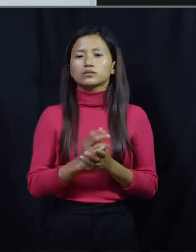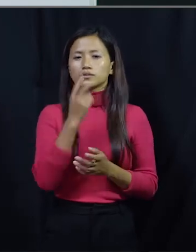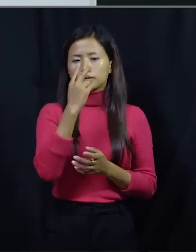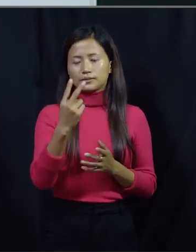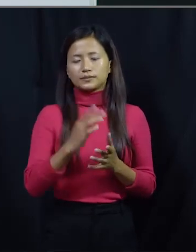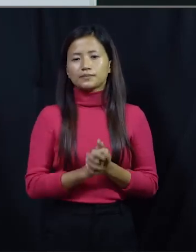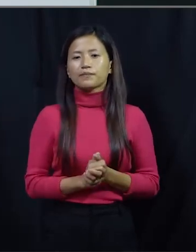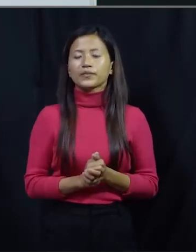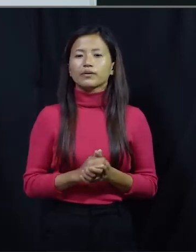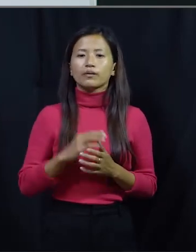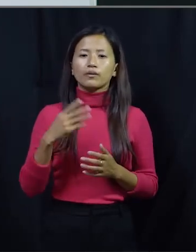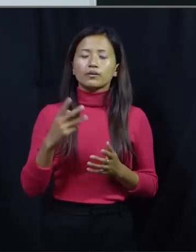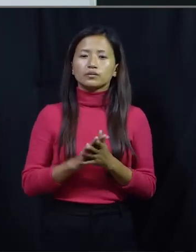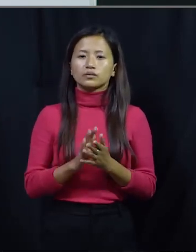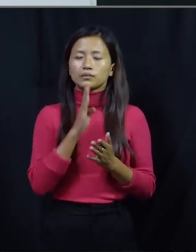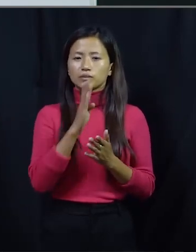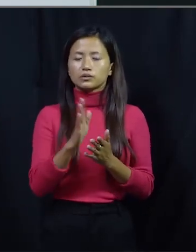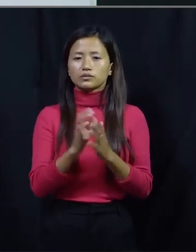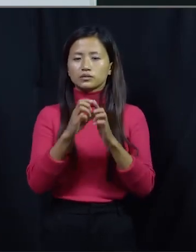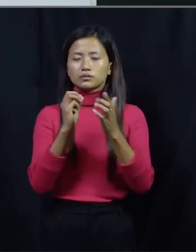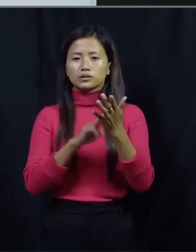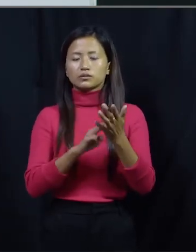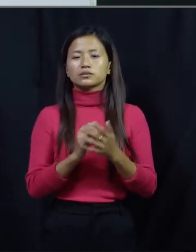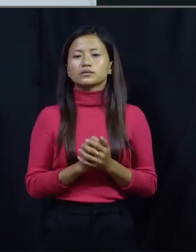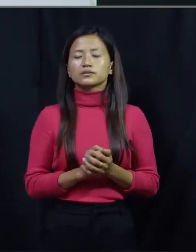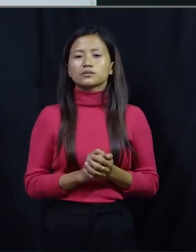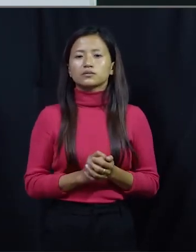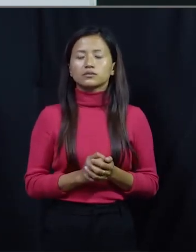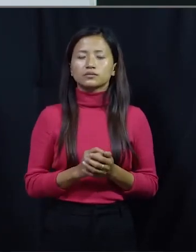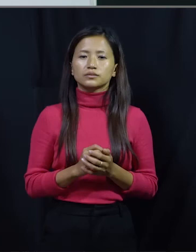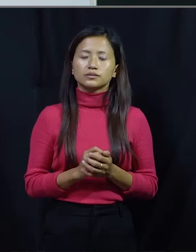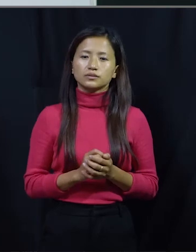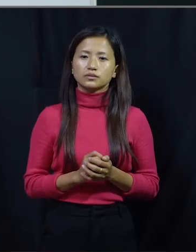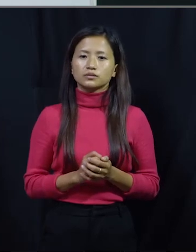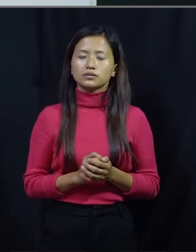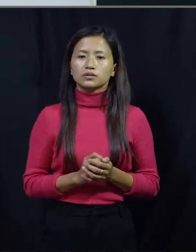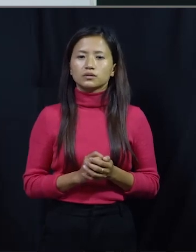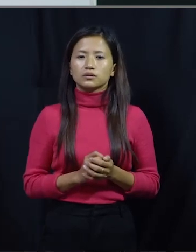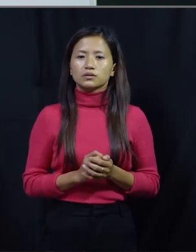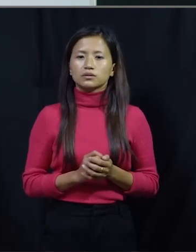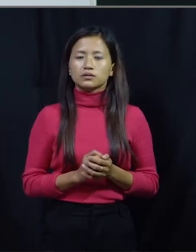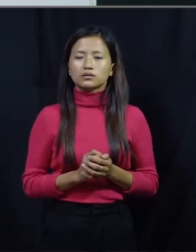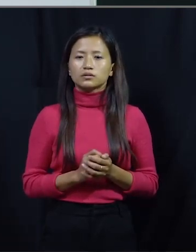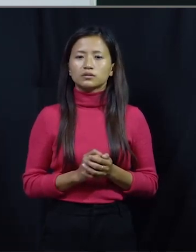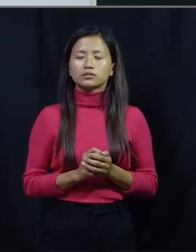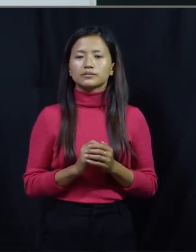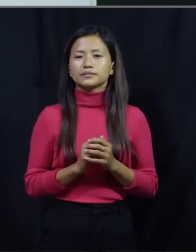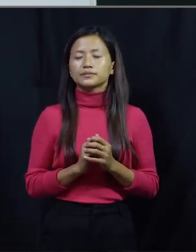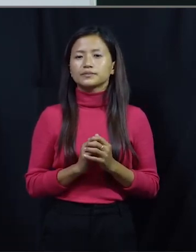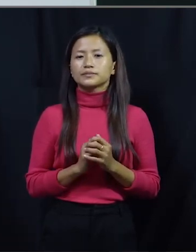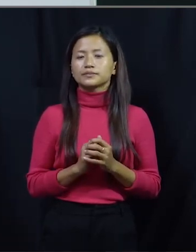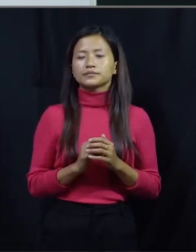check whether this x value belongs to the domain or not. That is the only thing we have to do it. Okay. Suppose x